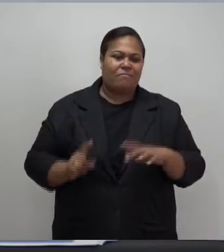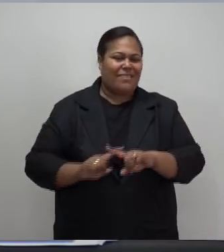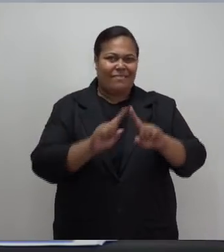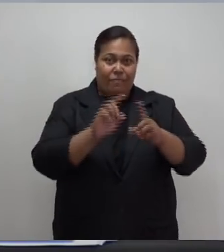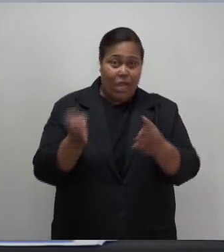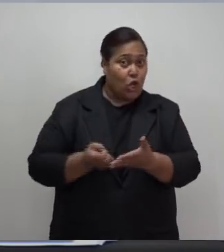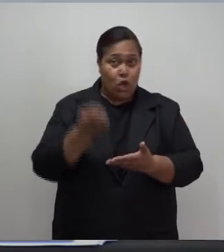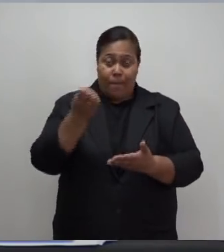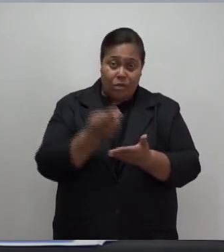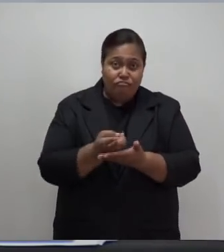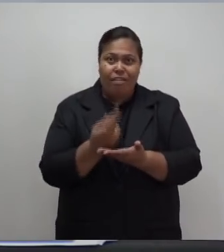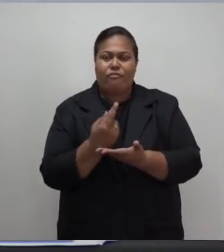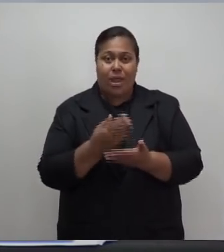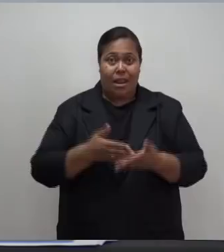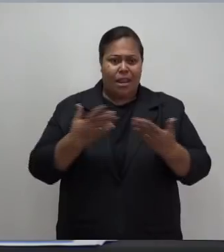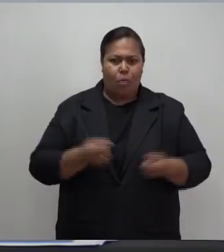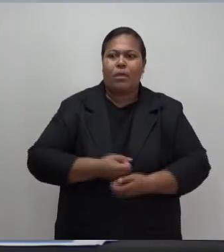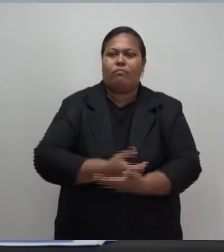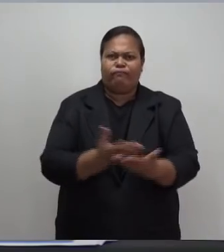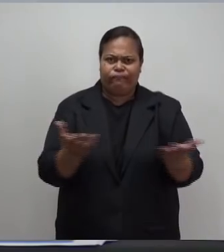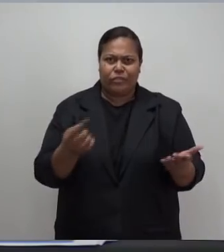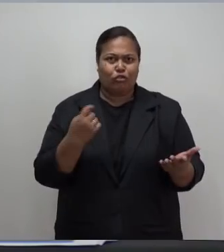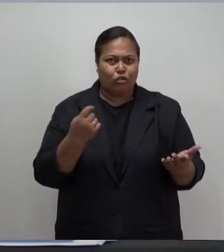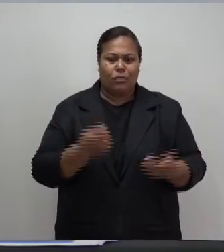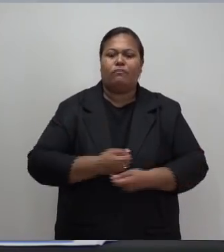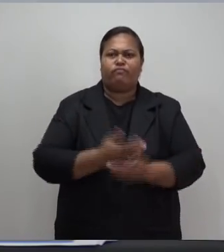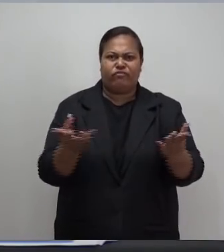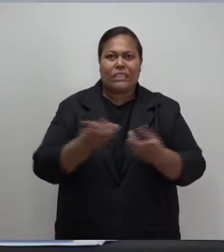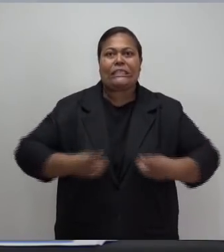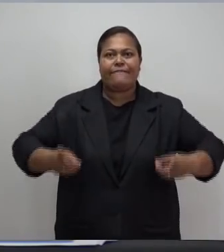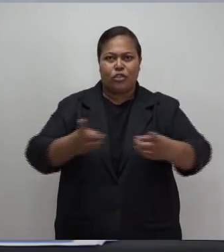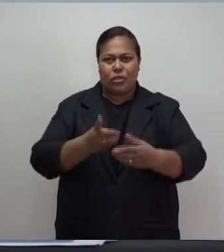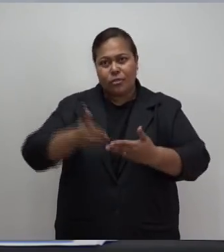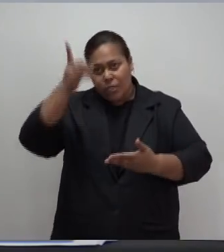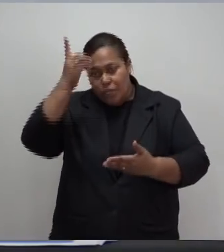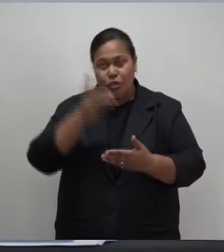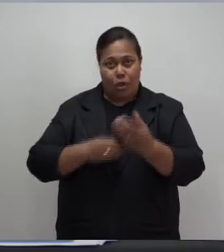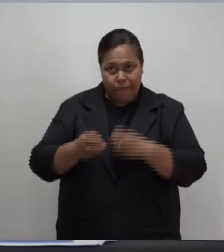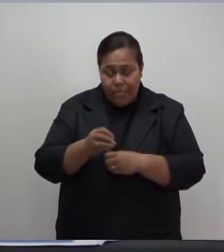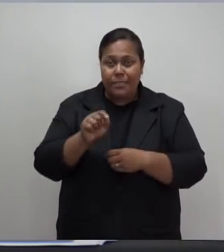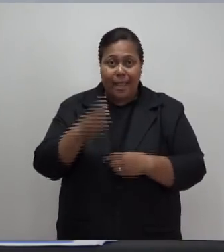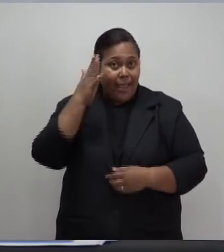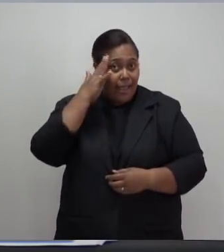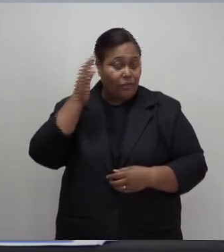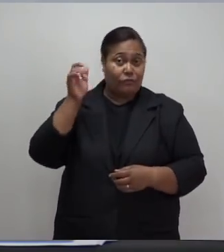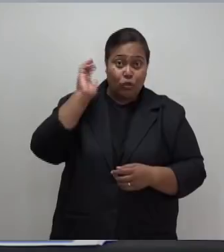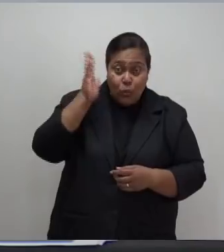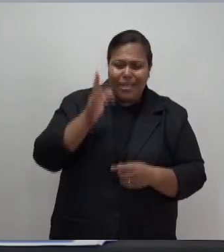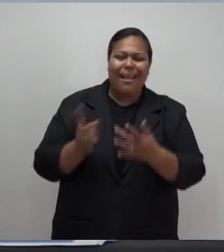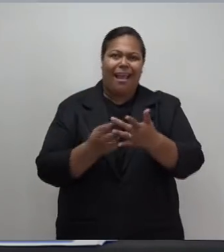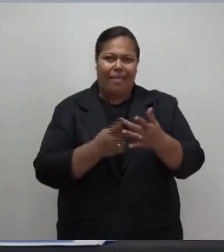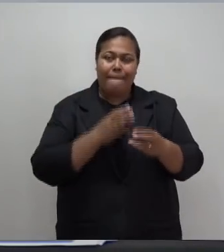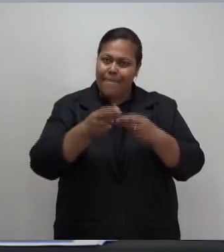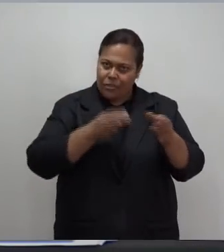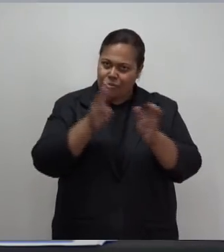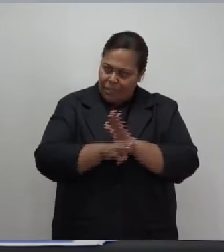recovery. A circular to this effect will be issued out through the divisional education offices to the heads of schools and the management to ensure how do